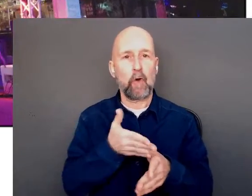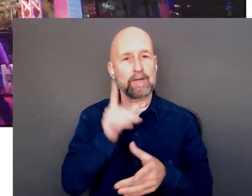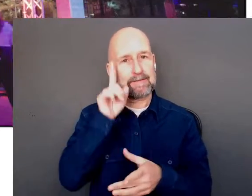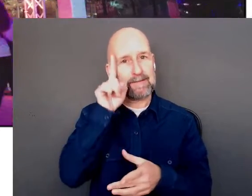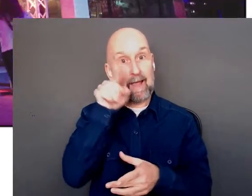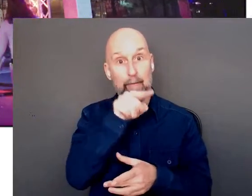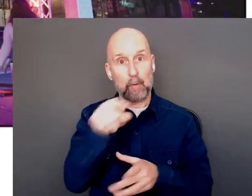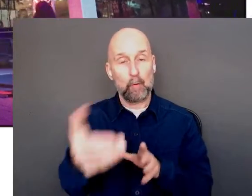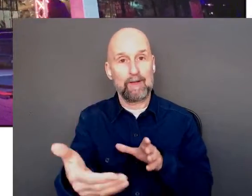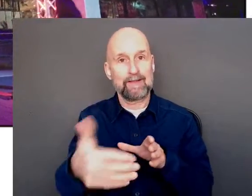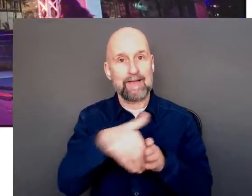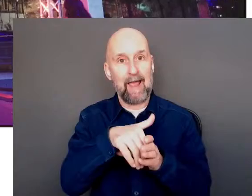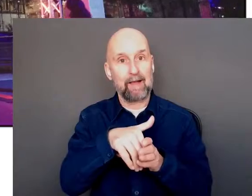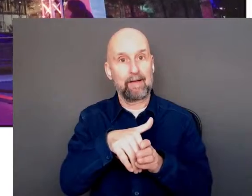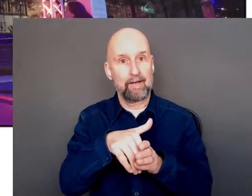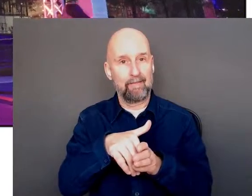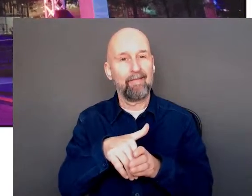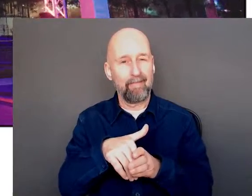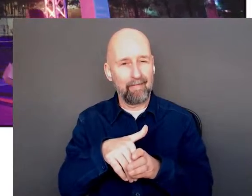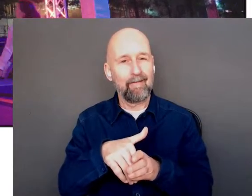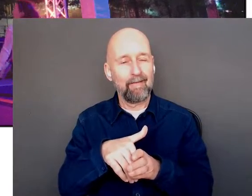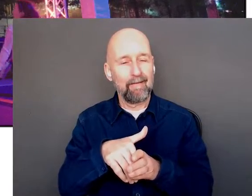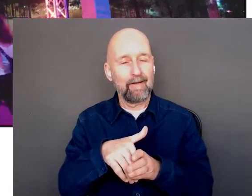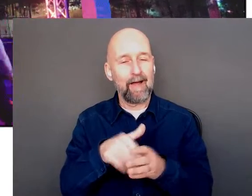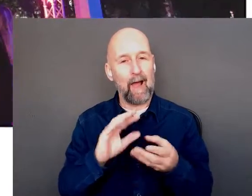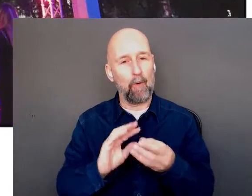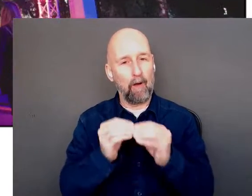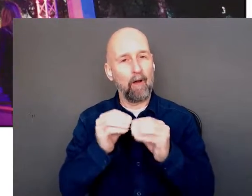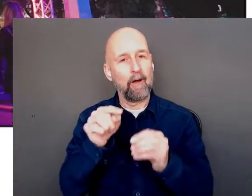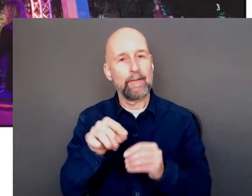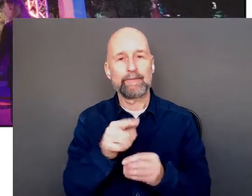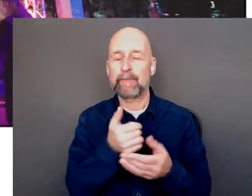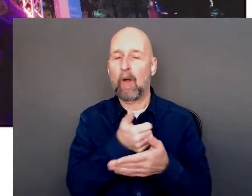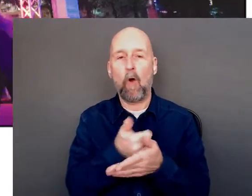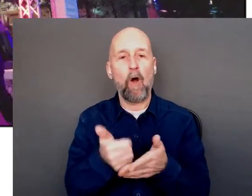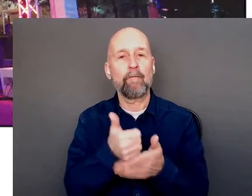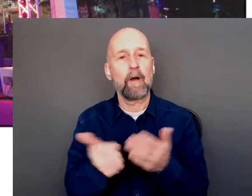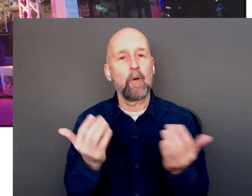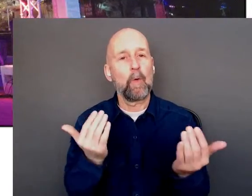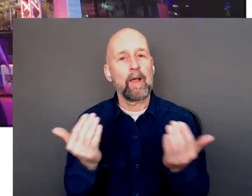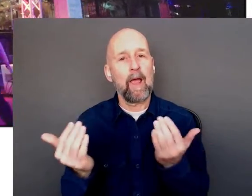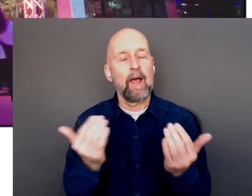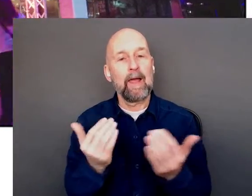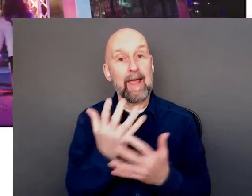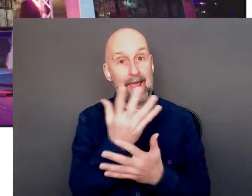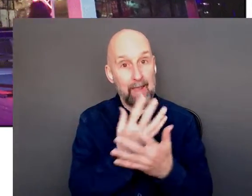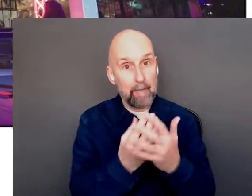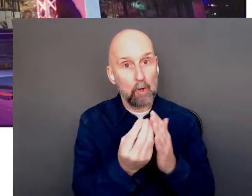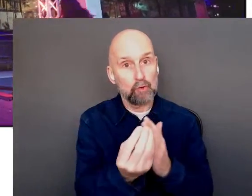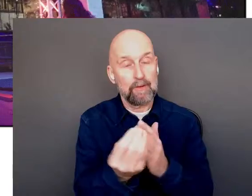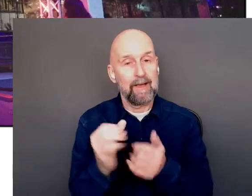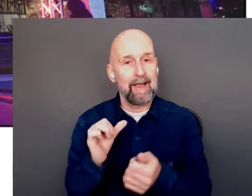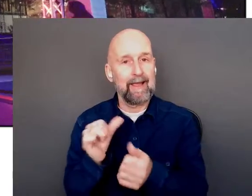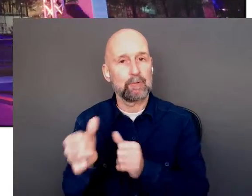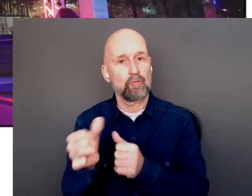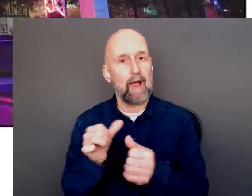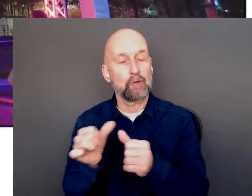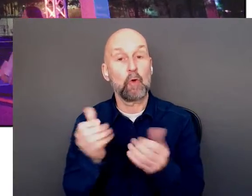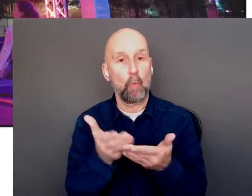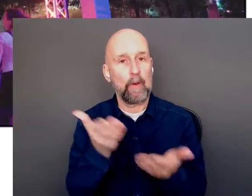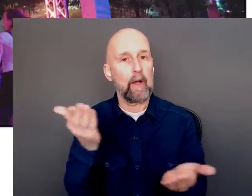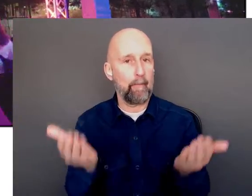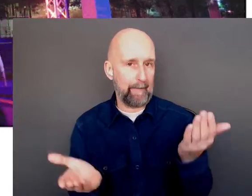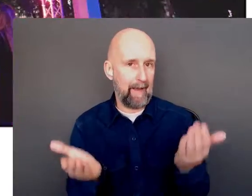the work, we often compare immersion and interaction, and we also